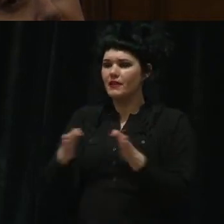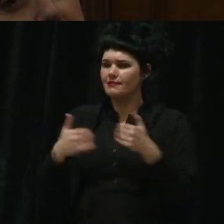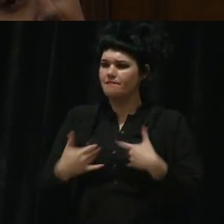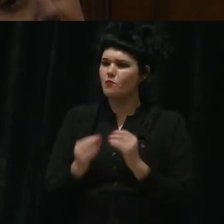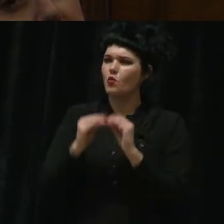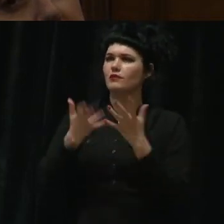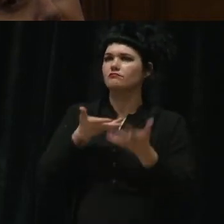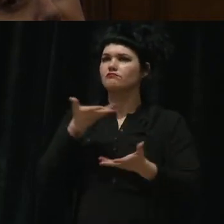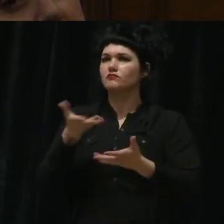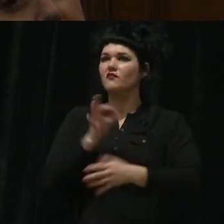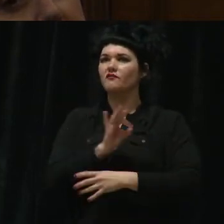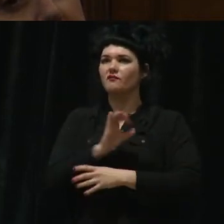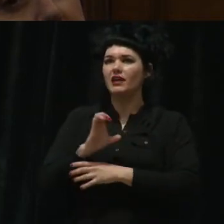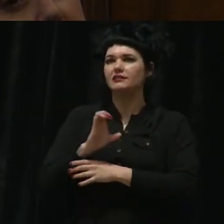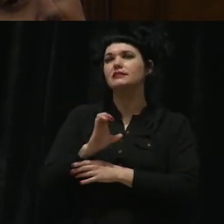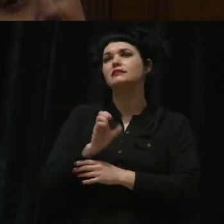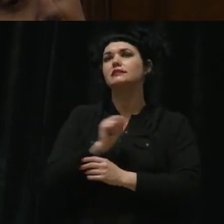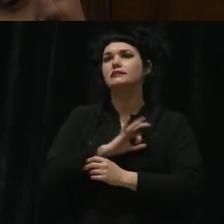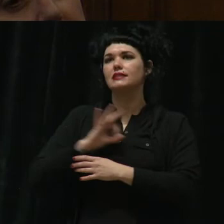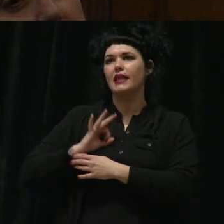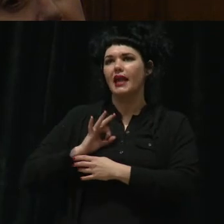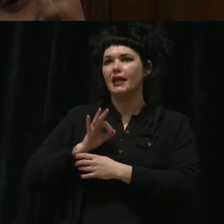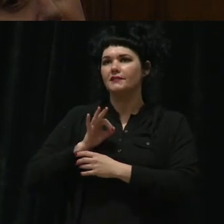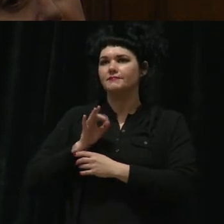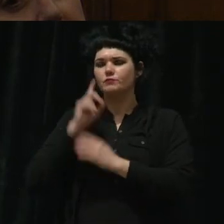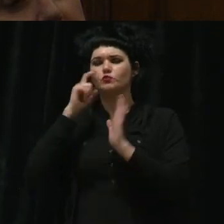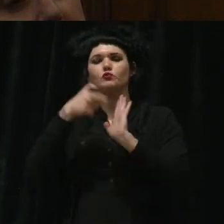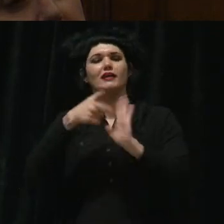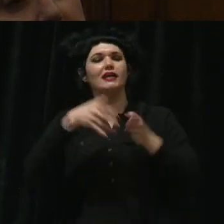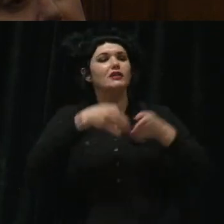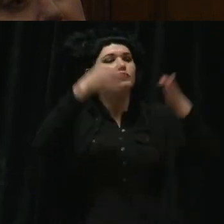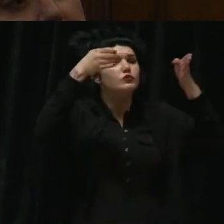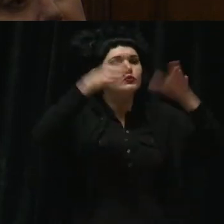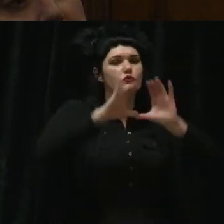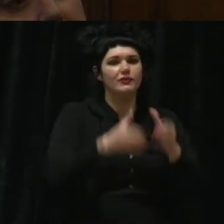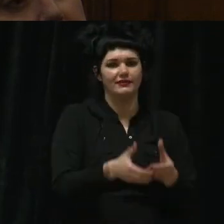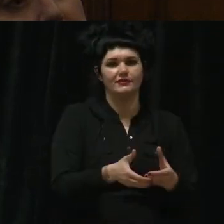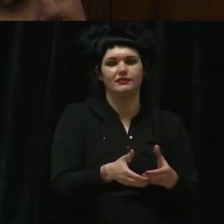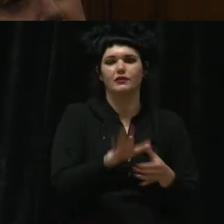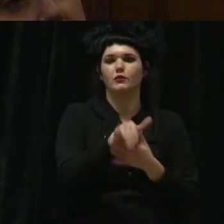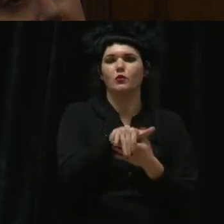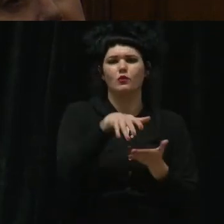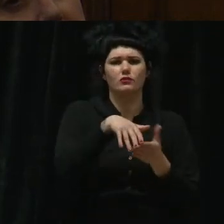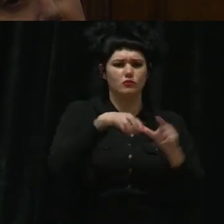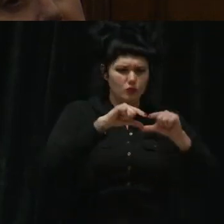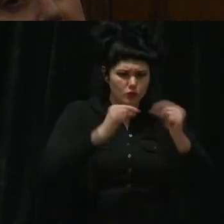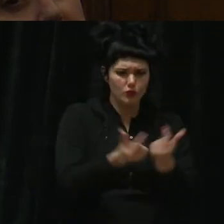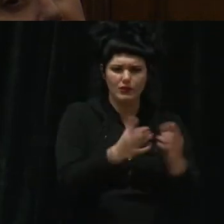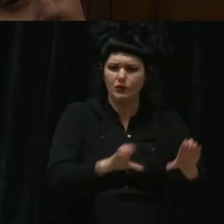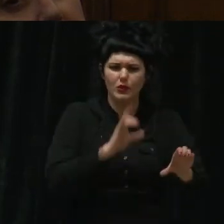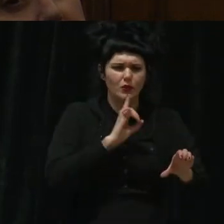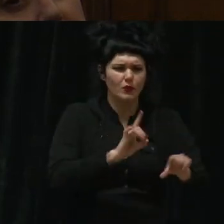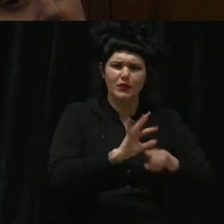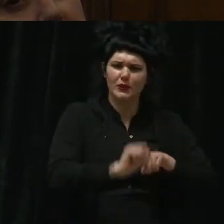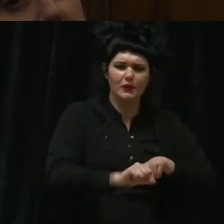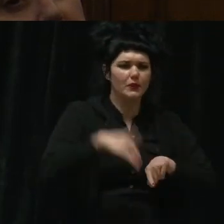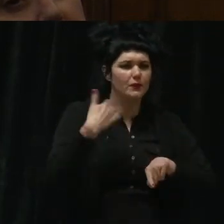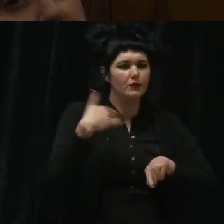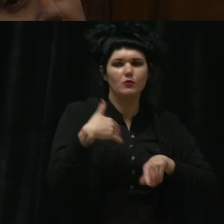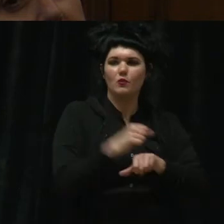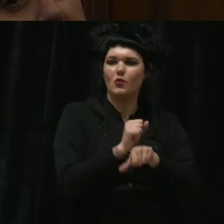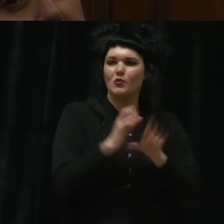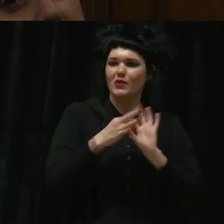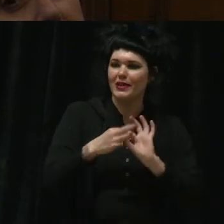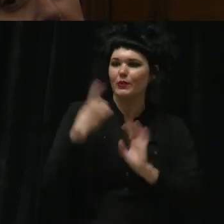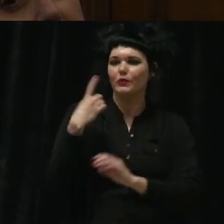more faculty and staff recognize students and the student groups that are doing really, really great work in regards to